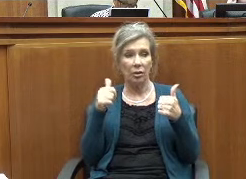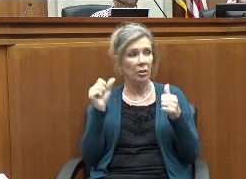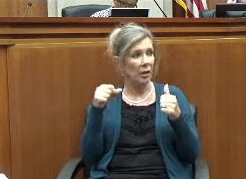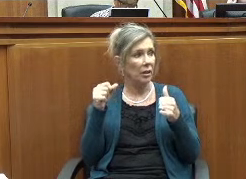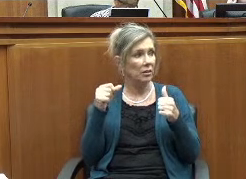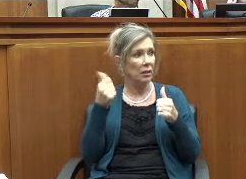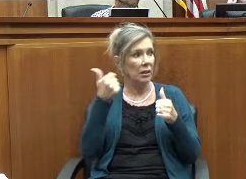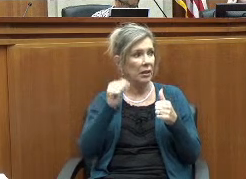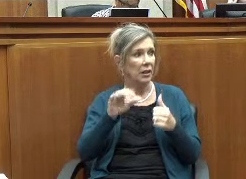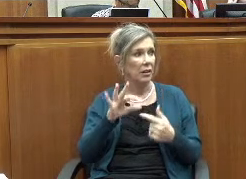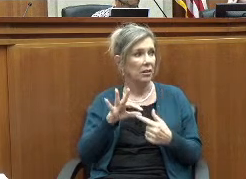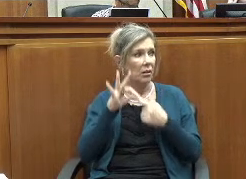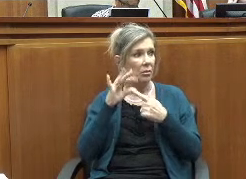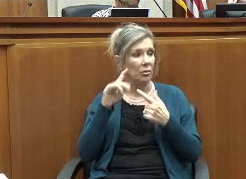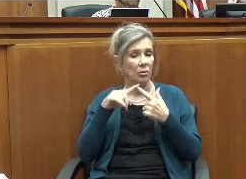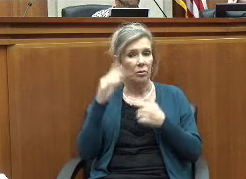motion?